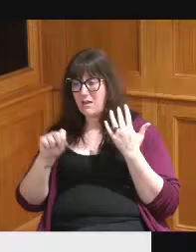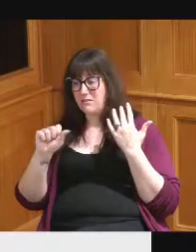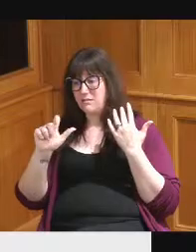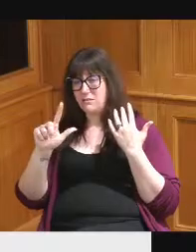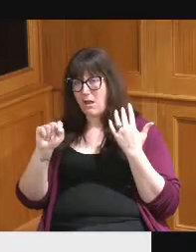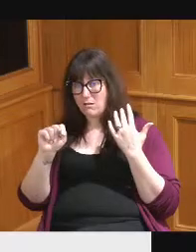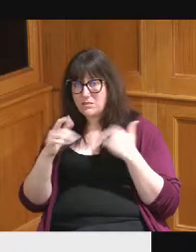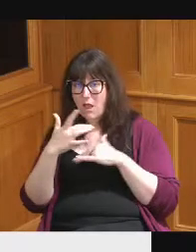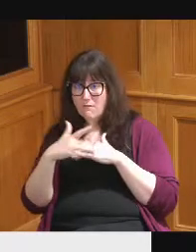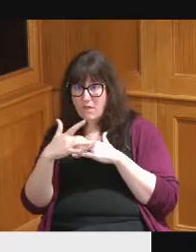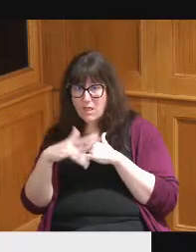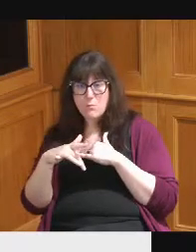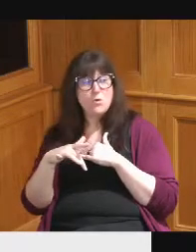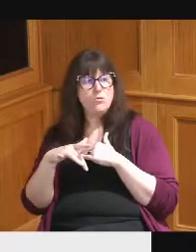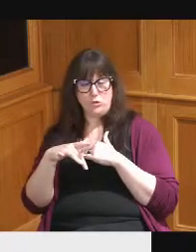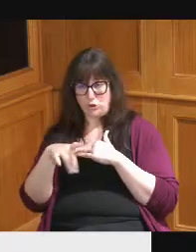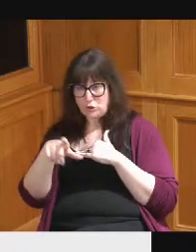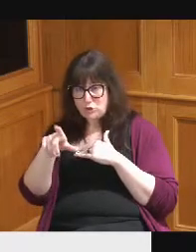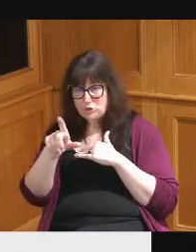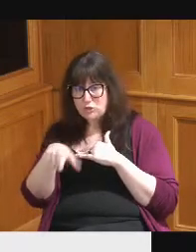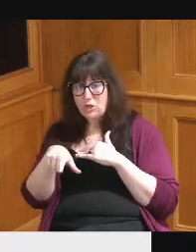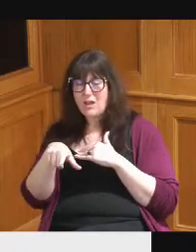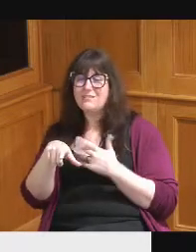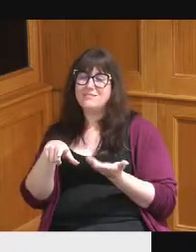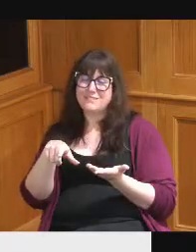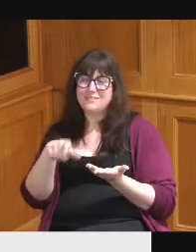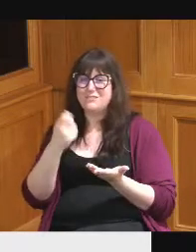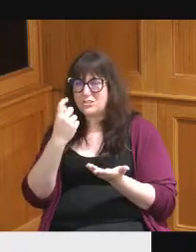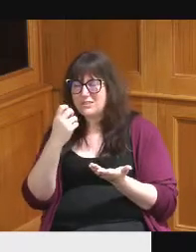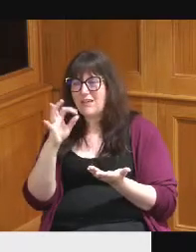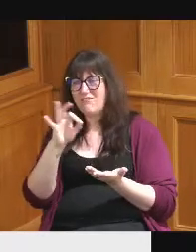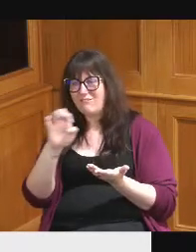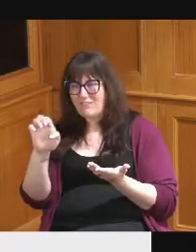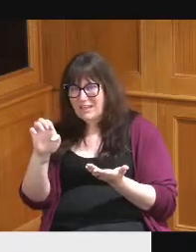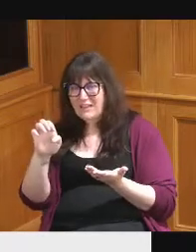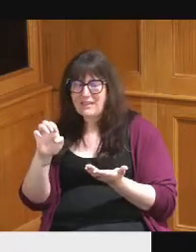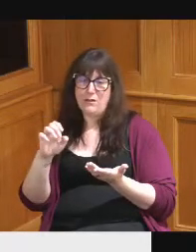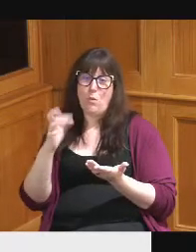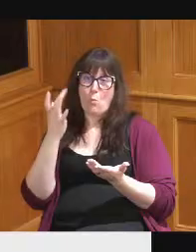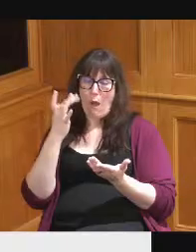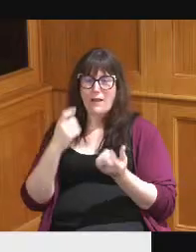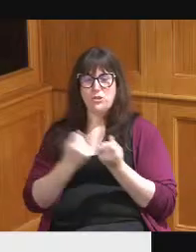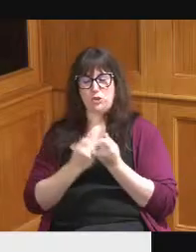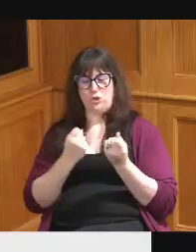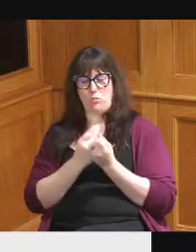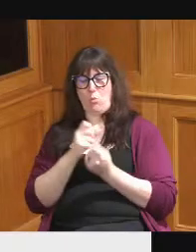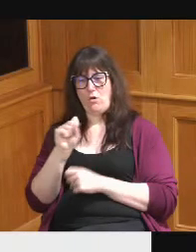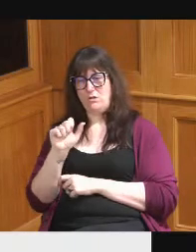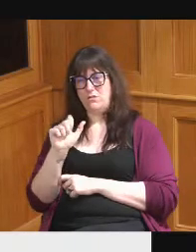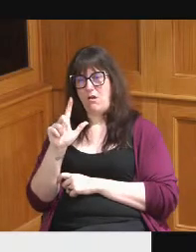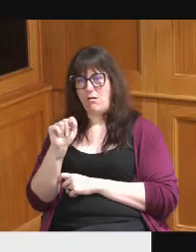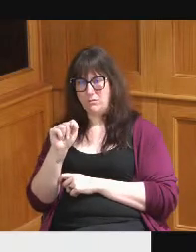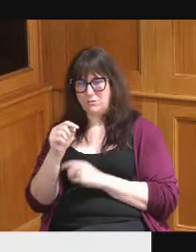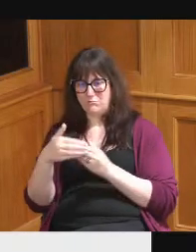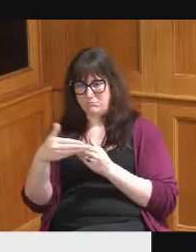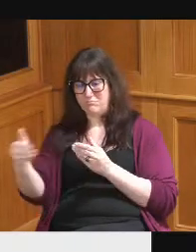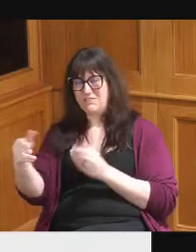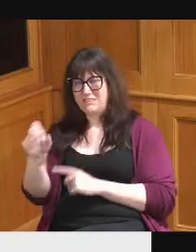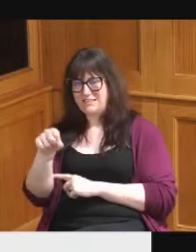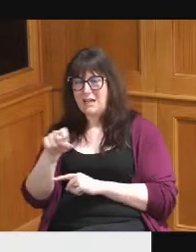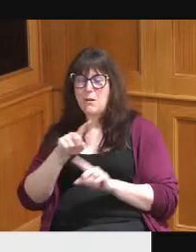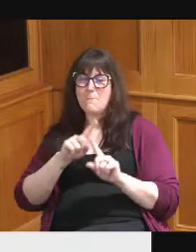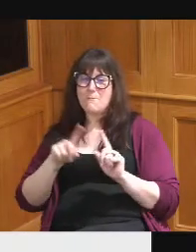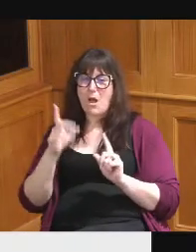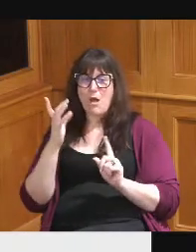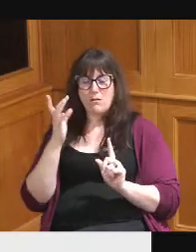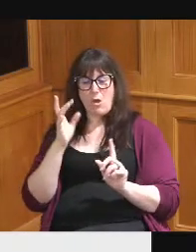available on a for-fee basis to support SALT moving forward, but more